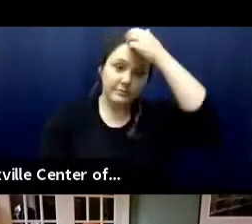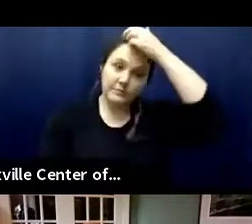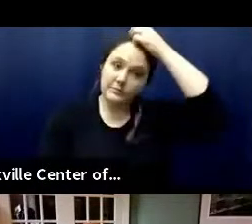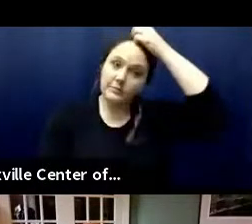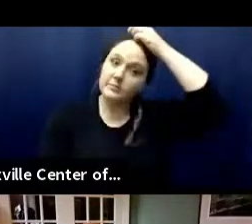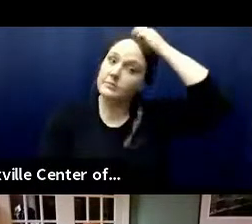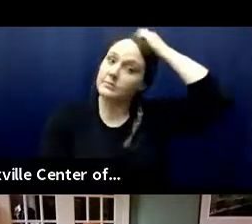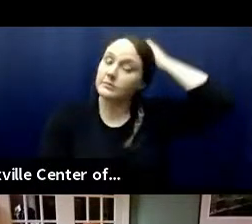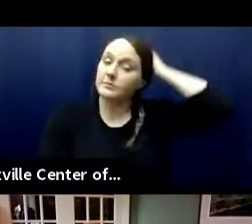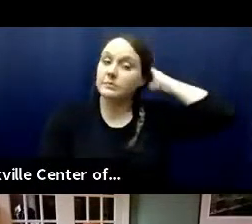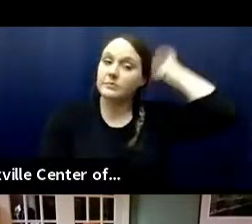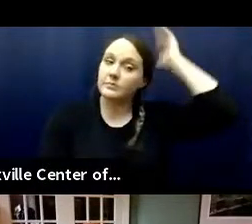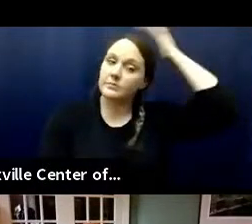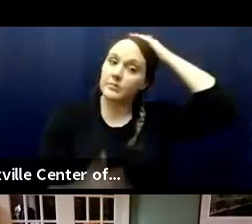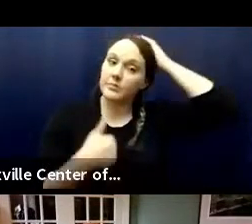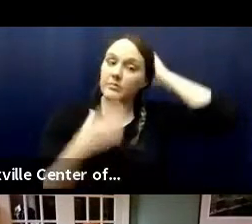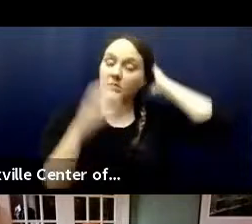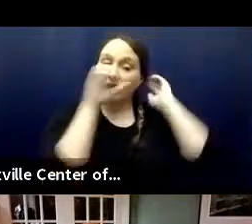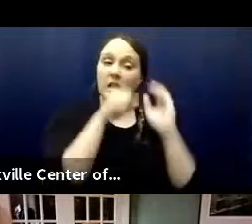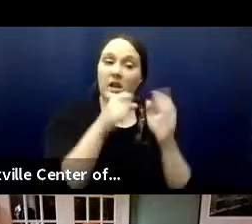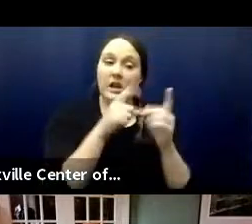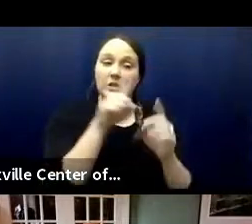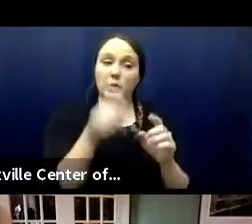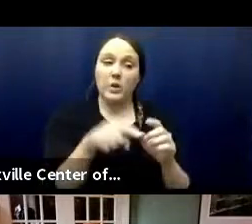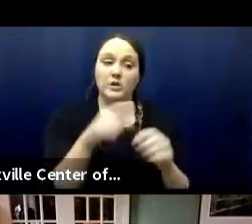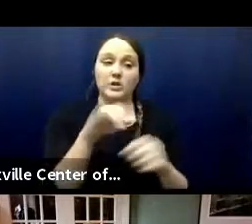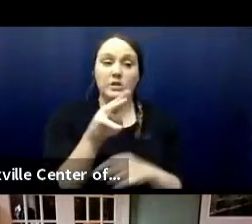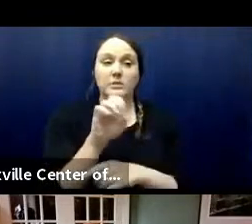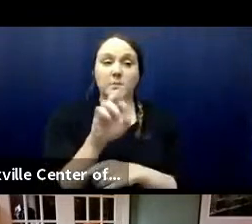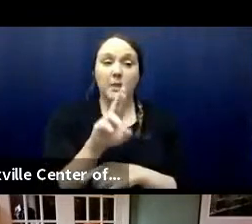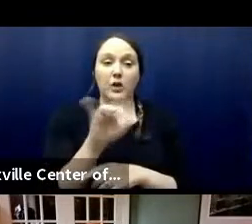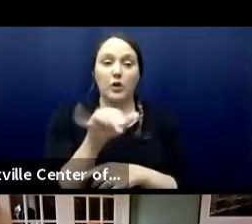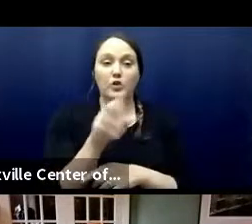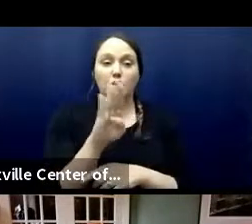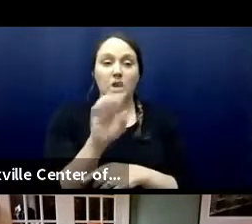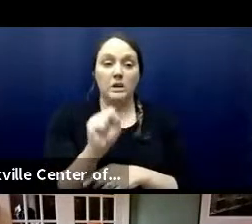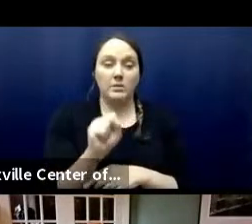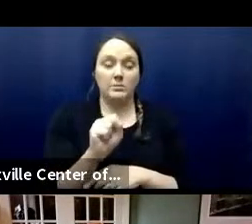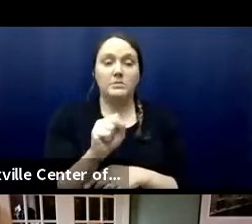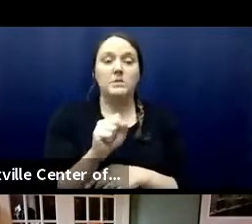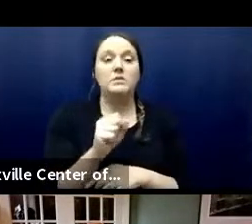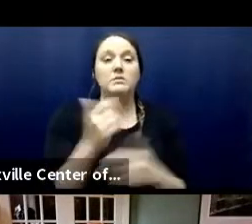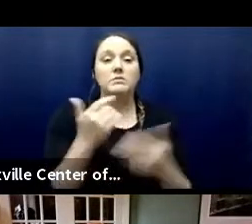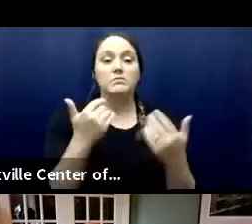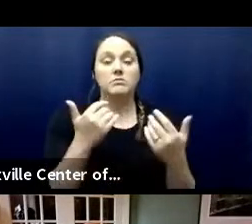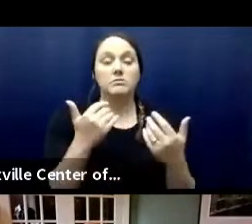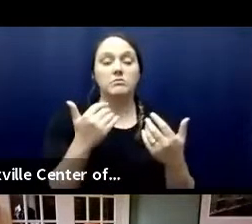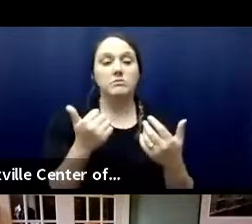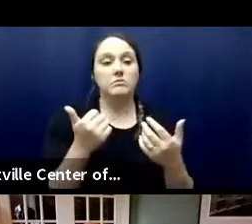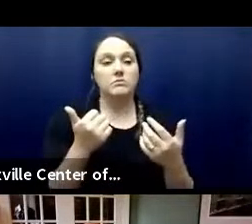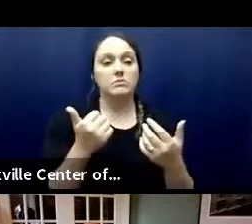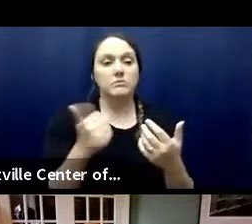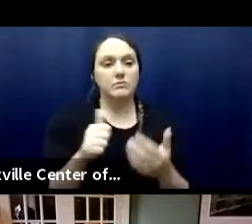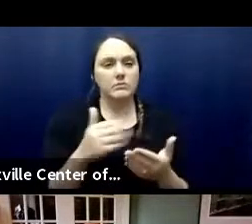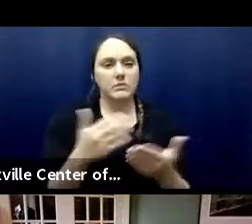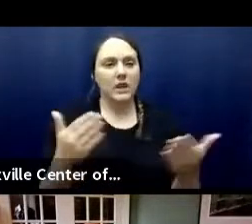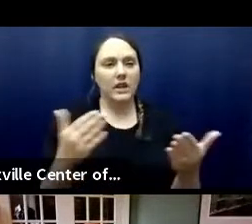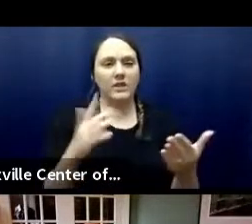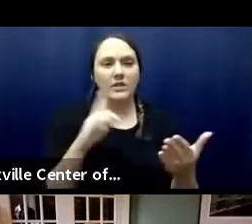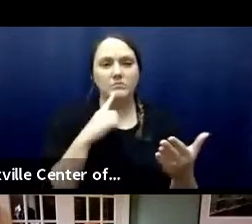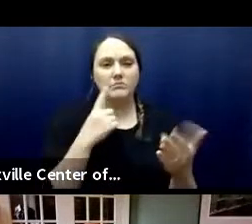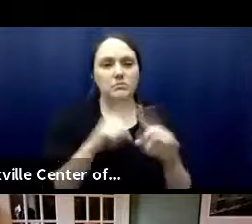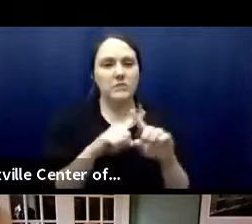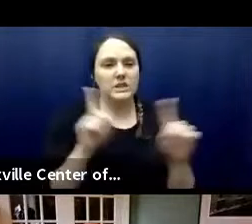I guess question to Mayor Jacobs, is there going to be any